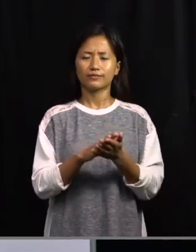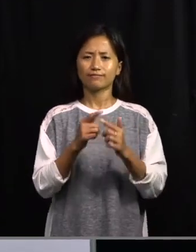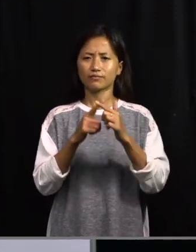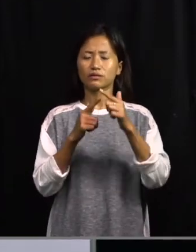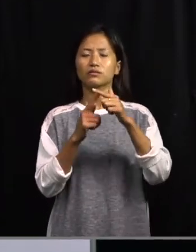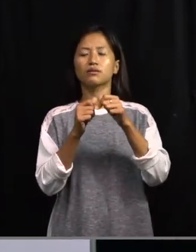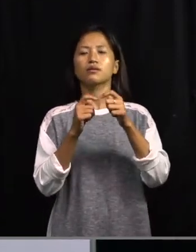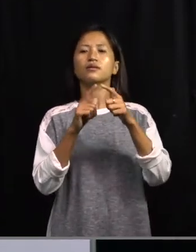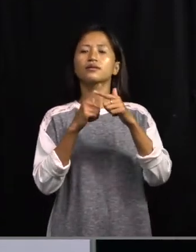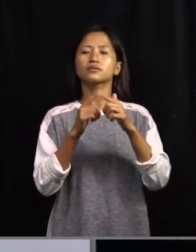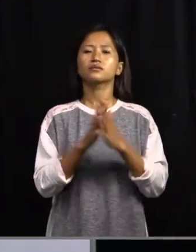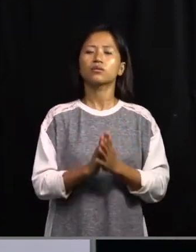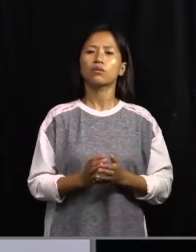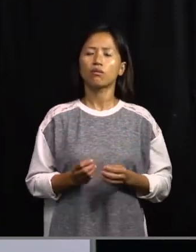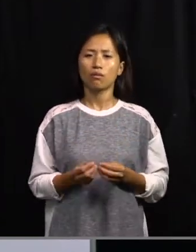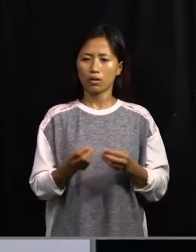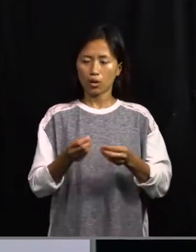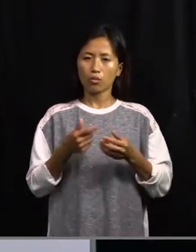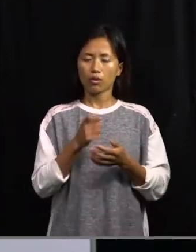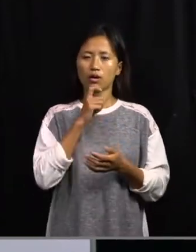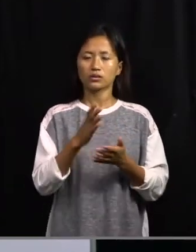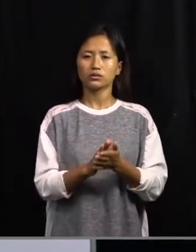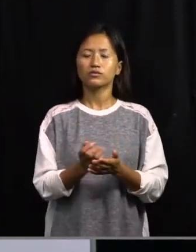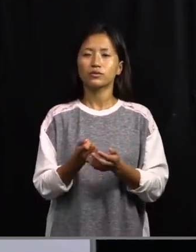from borrowing or from